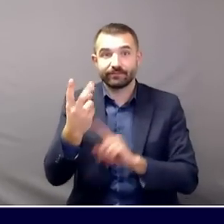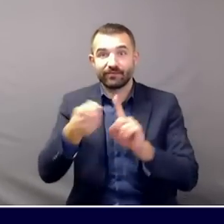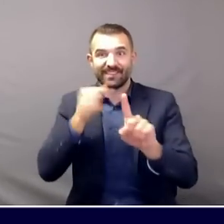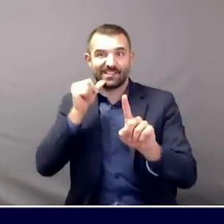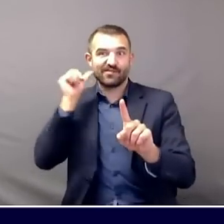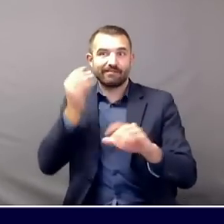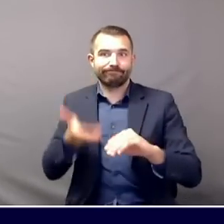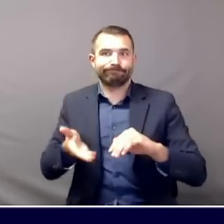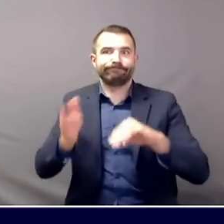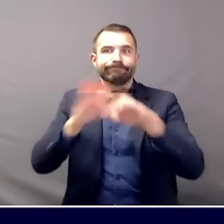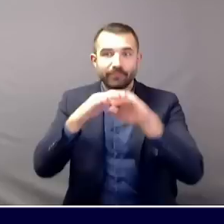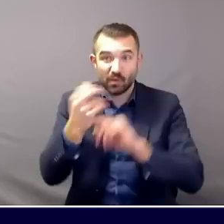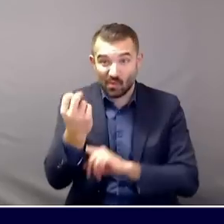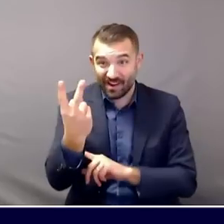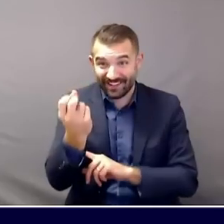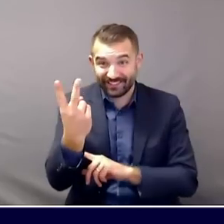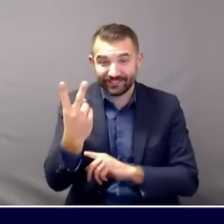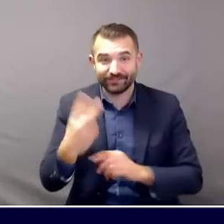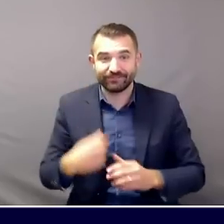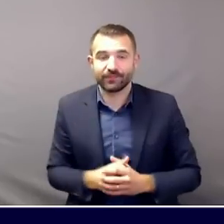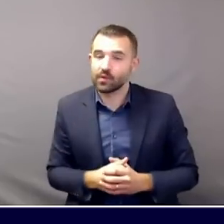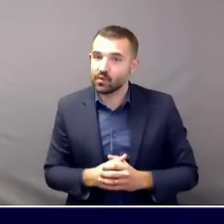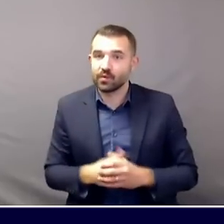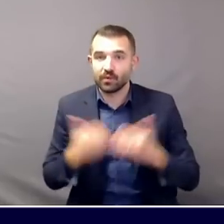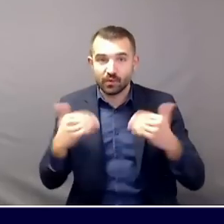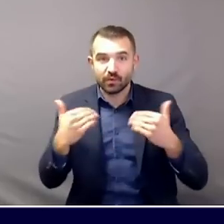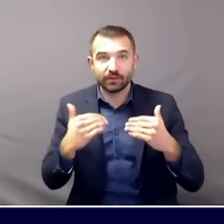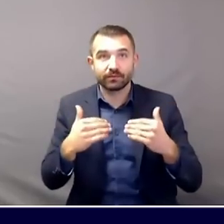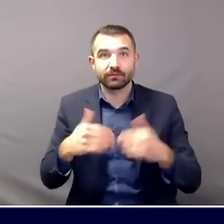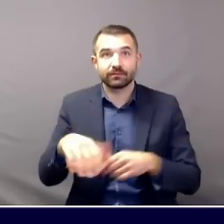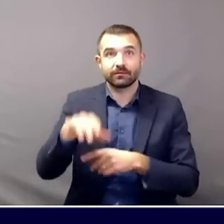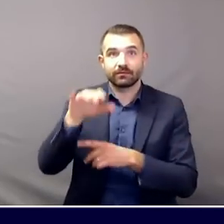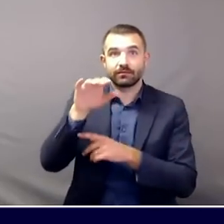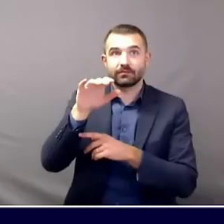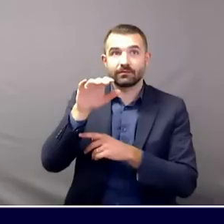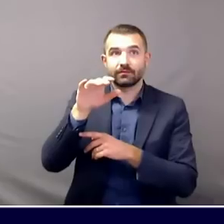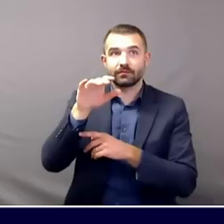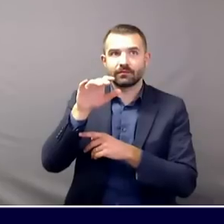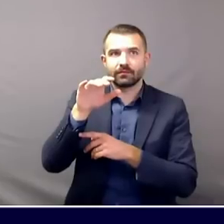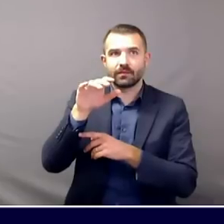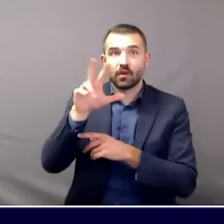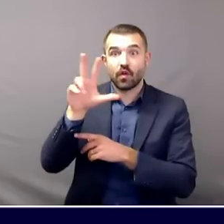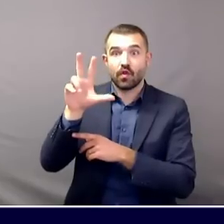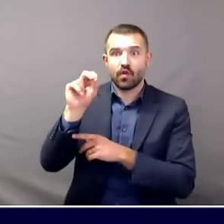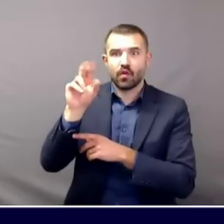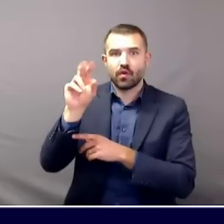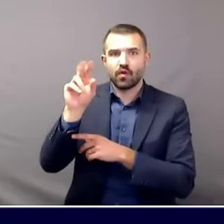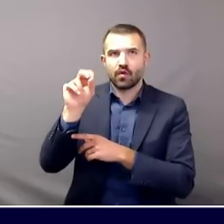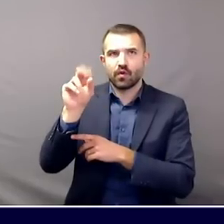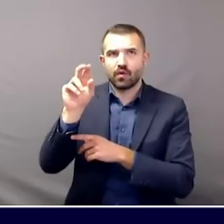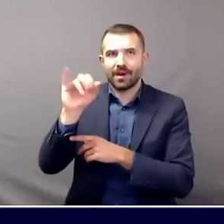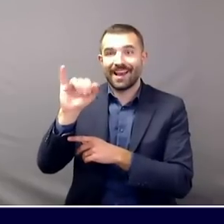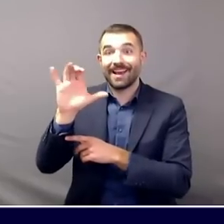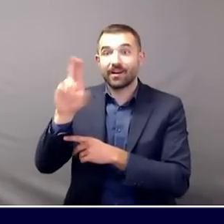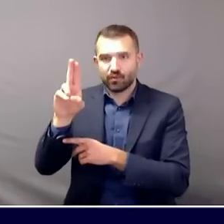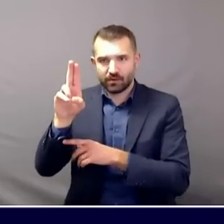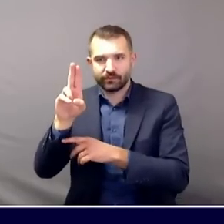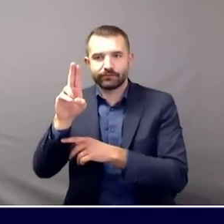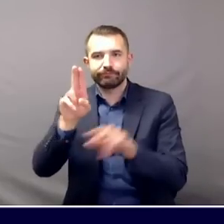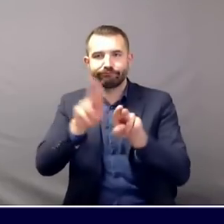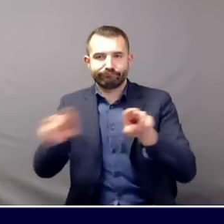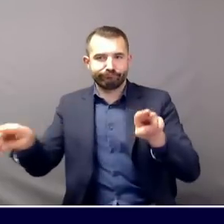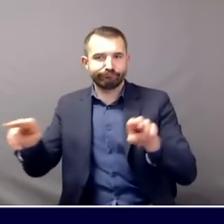yesterday. Of those 85, 30 people in Maine right now are in the intensive care unit